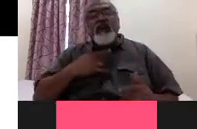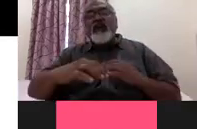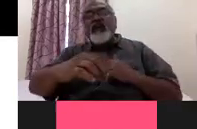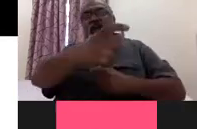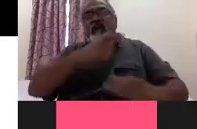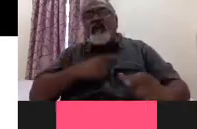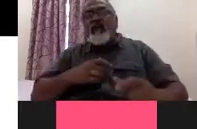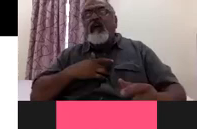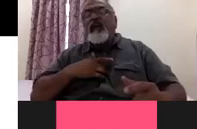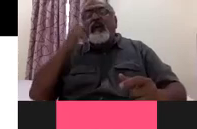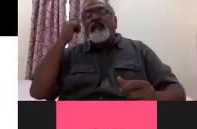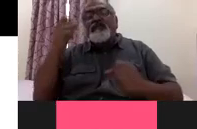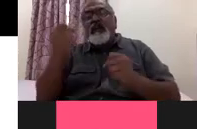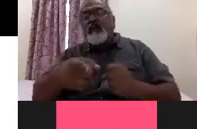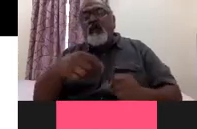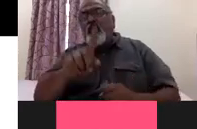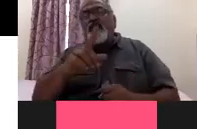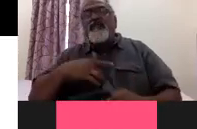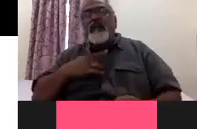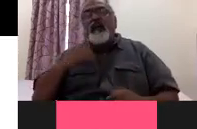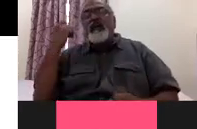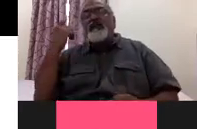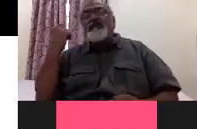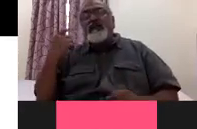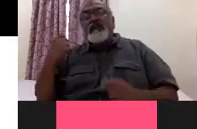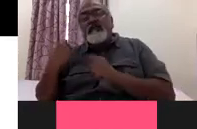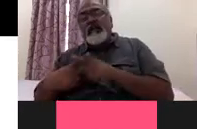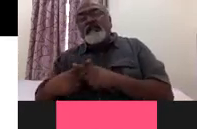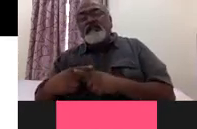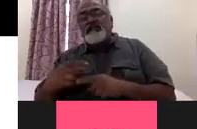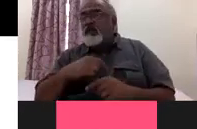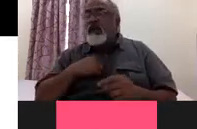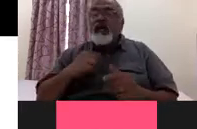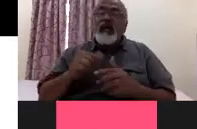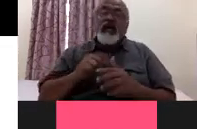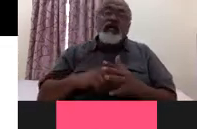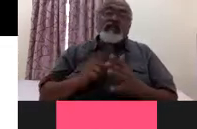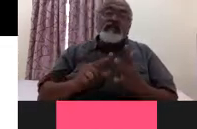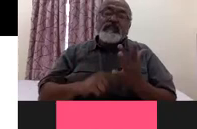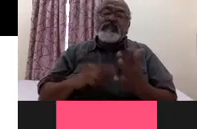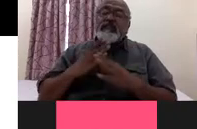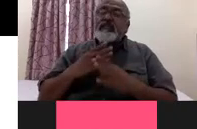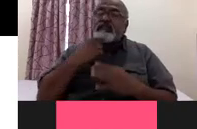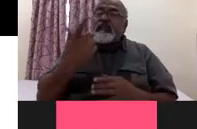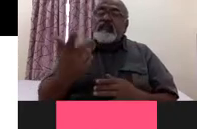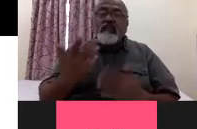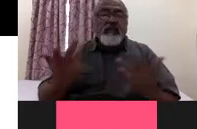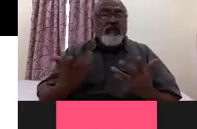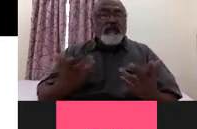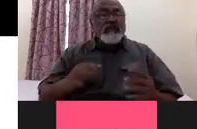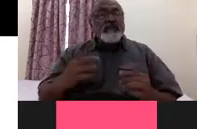is empathizing. Also, like Ajit also shared in our group, he said that like if someone